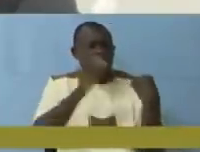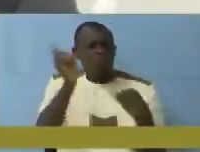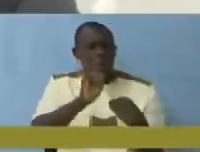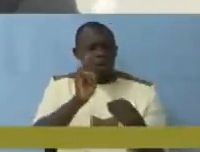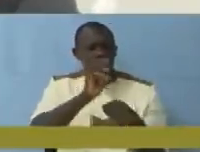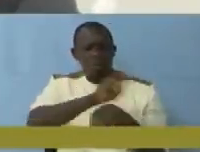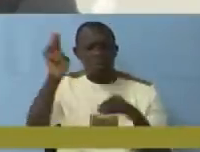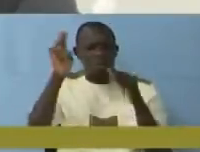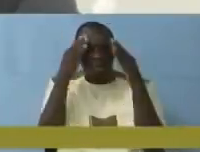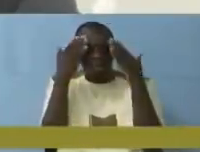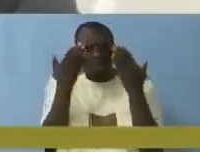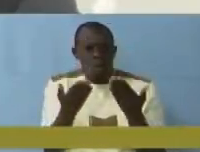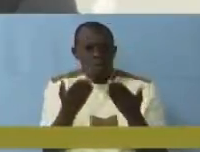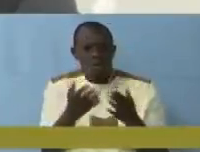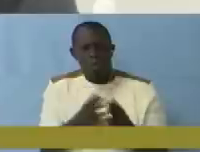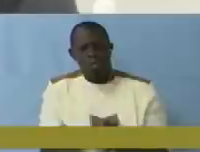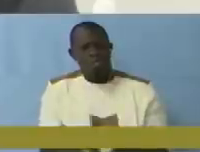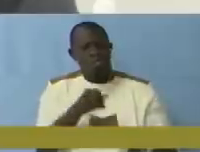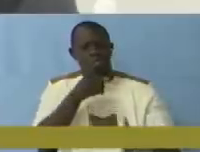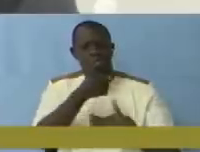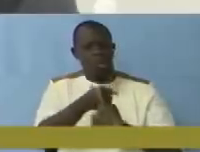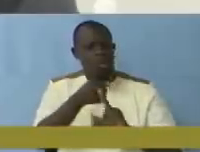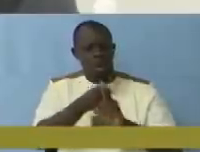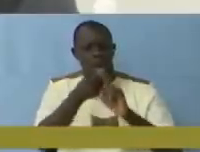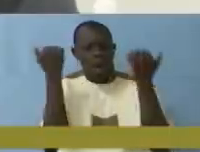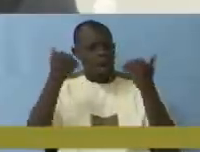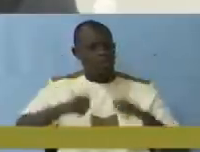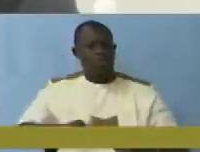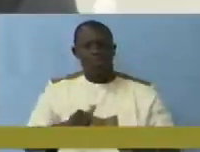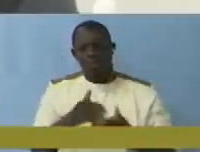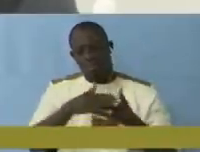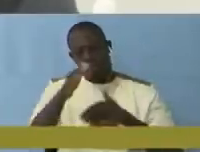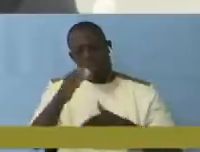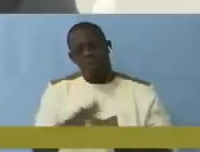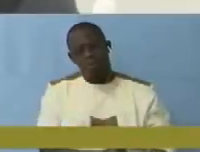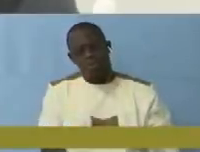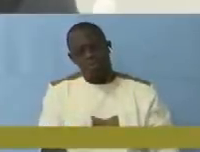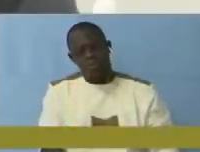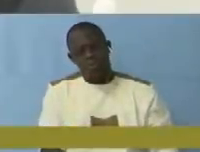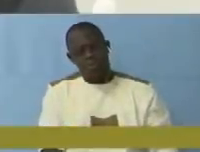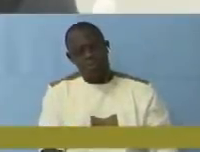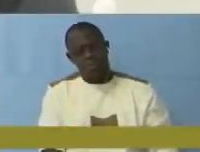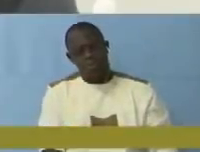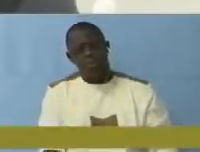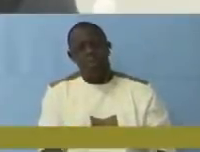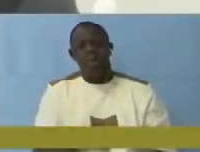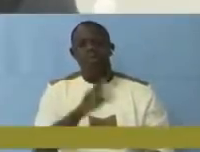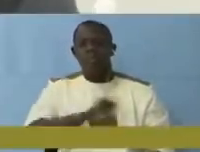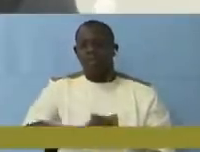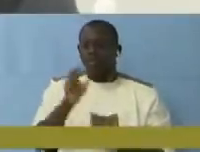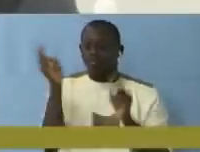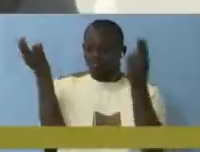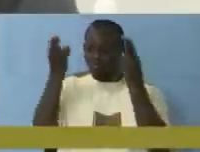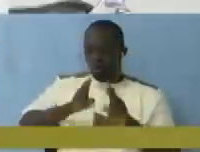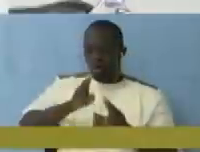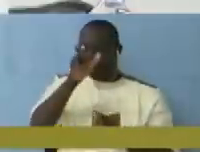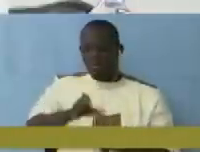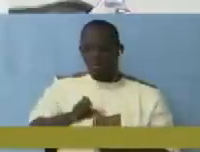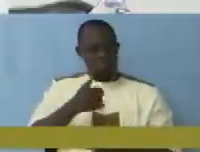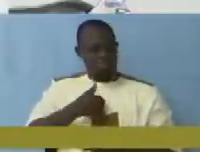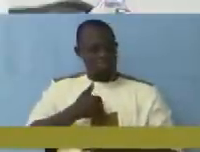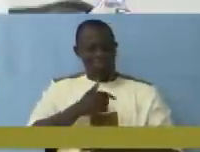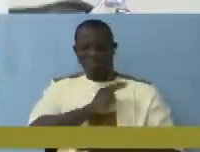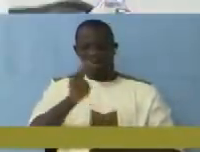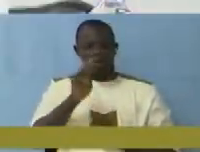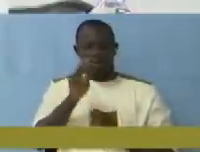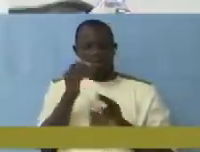ti among do ku bundal membe NIA je fana mela do ko la me fatam fansino nyoro Mr. Counsel, I didn't say I didn't know the functions of the NIA,